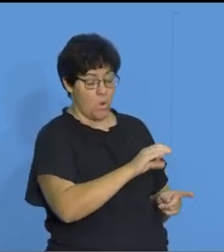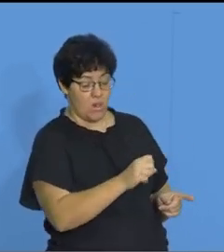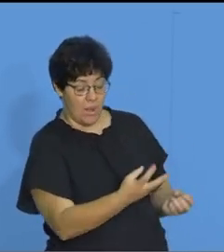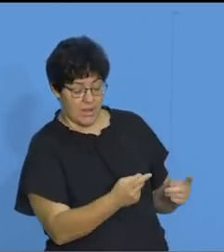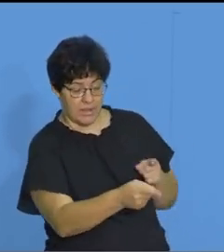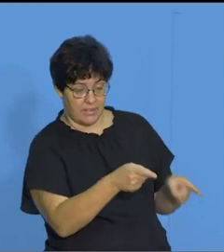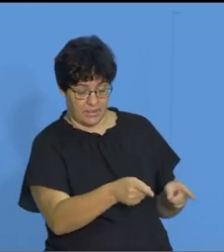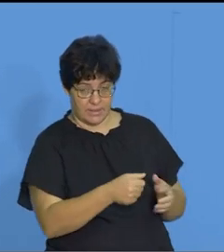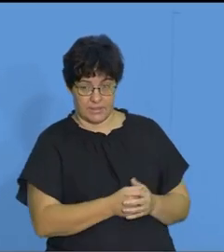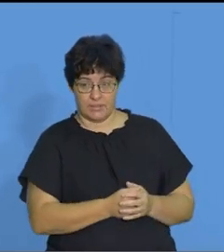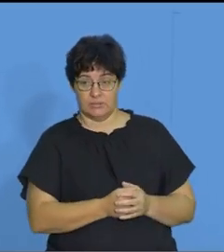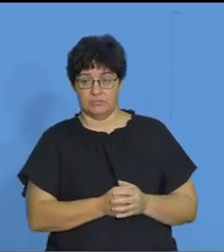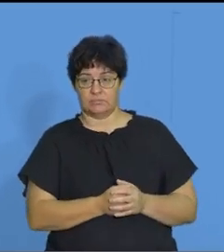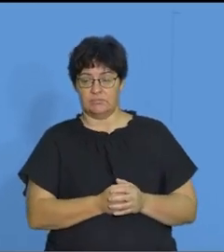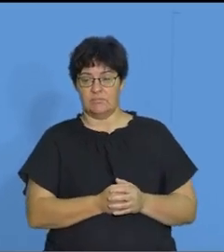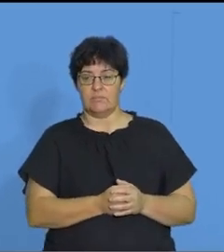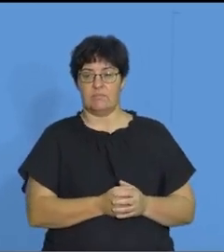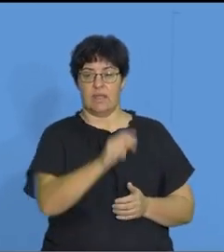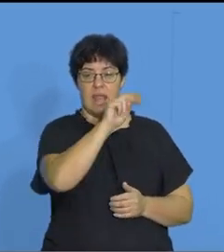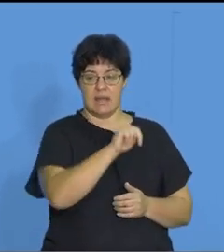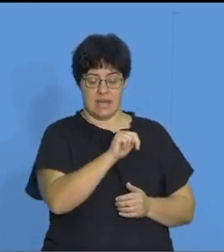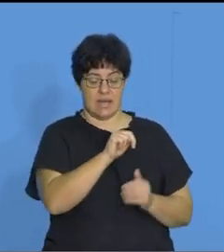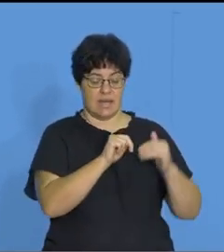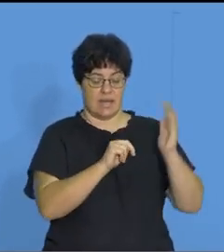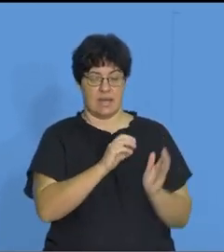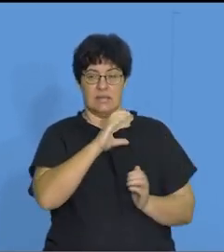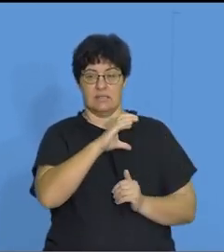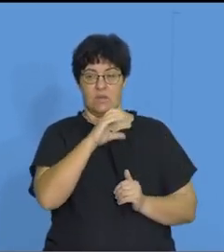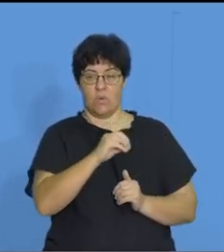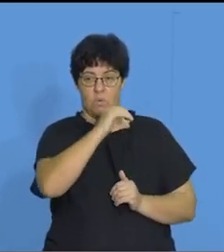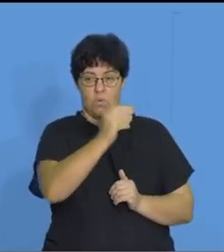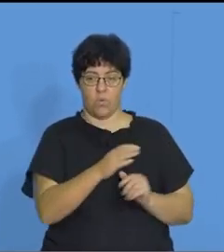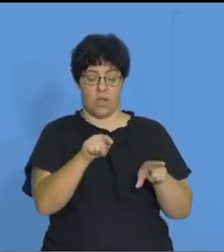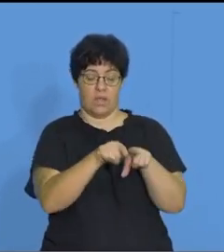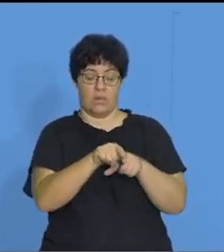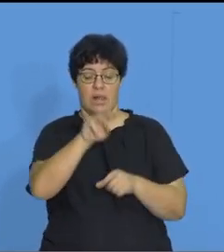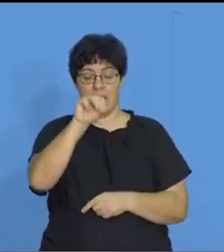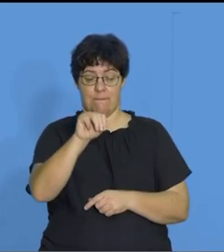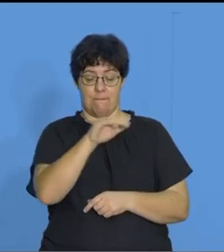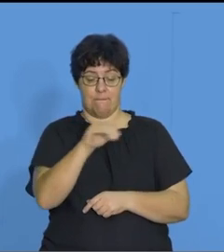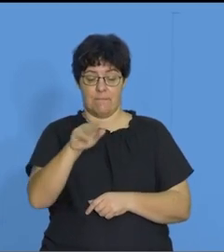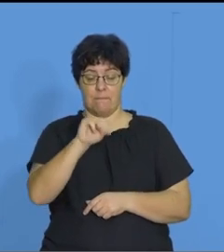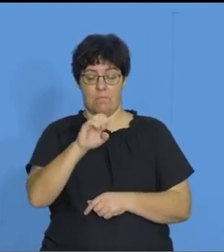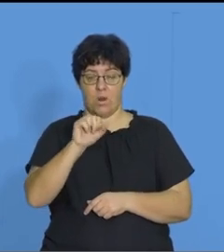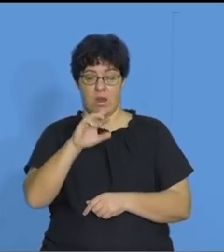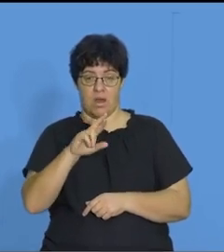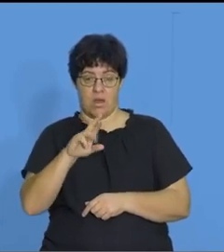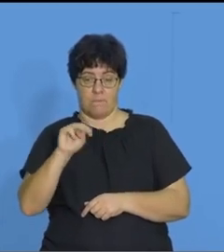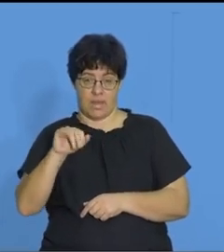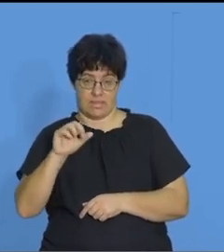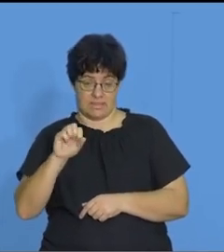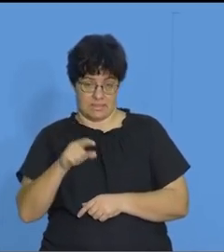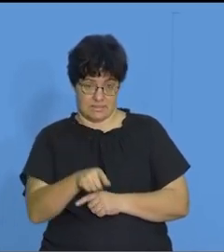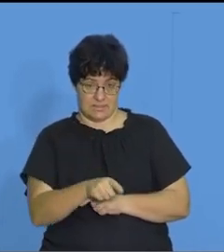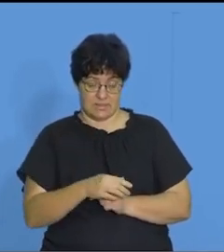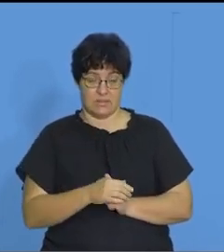reactants, right? So the moles of carbon monoxide is equal to mass of sample divided by the